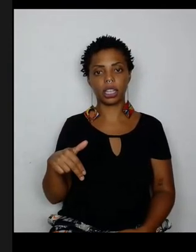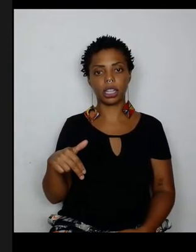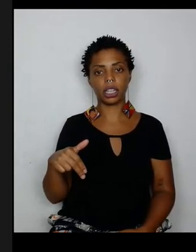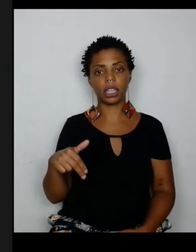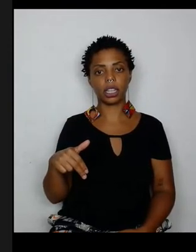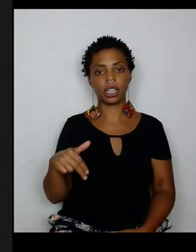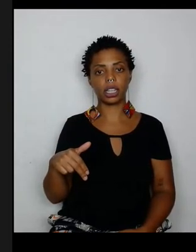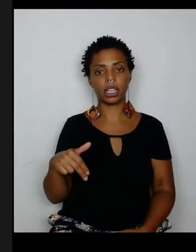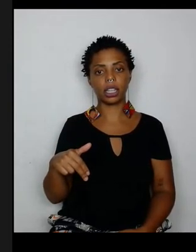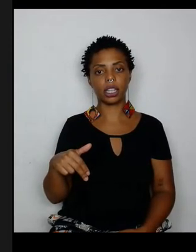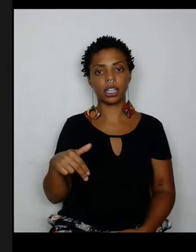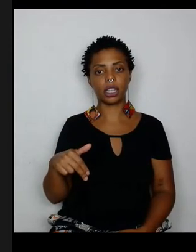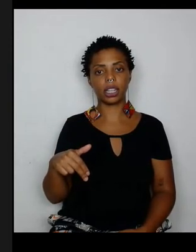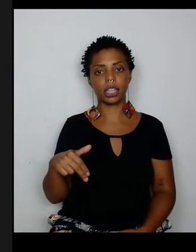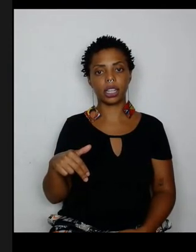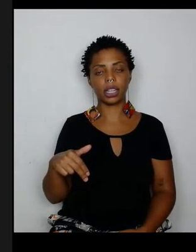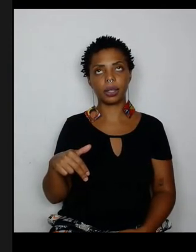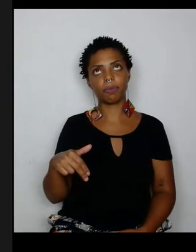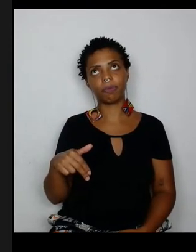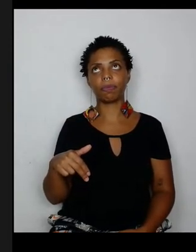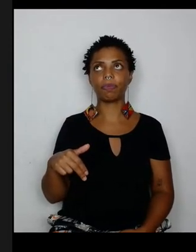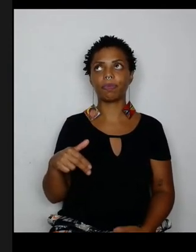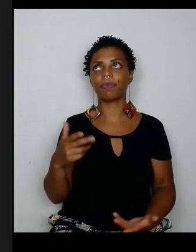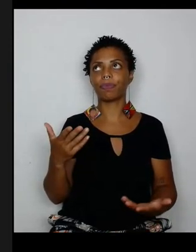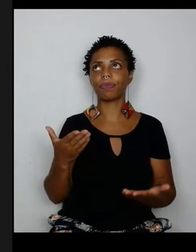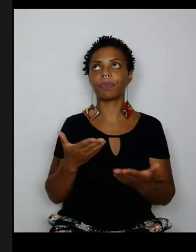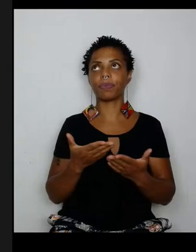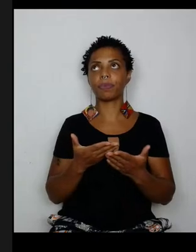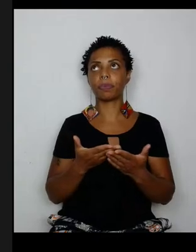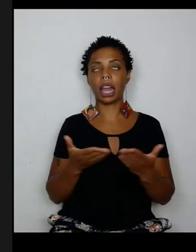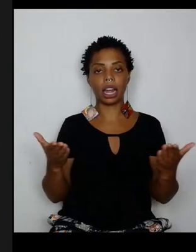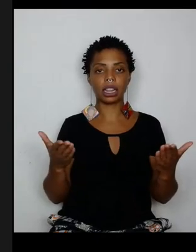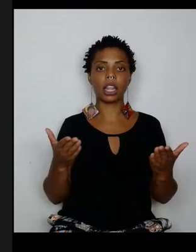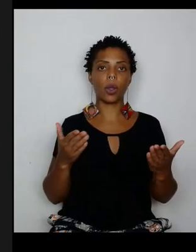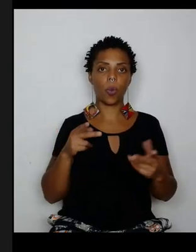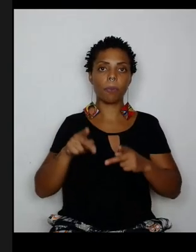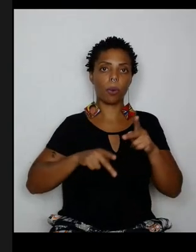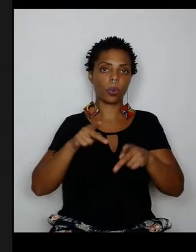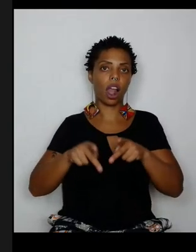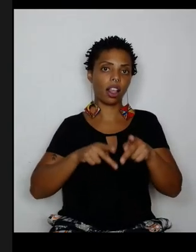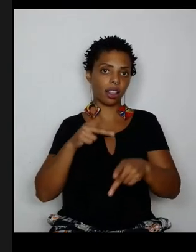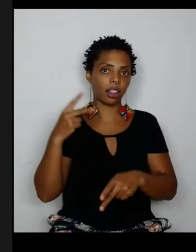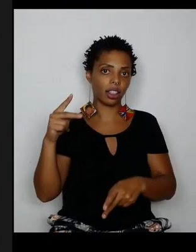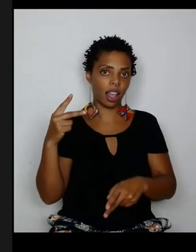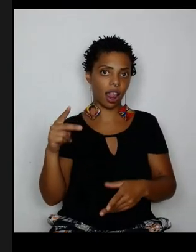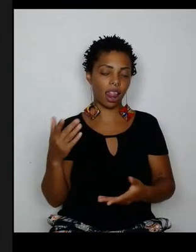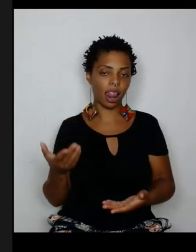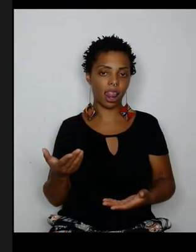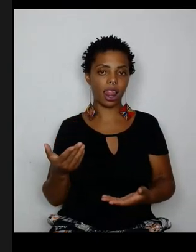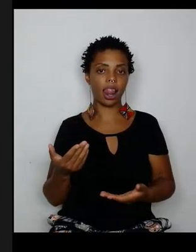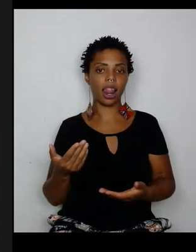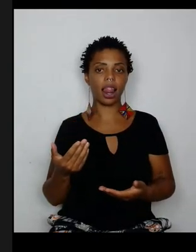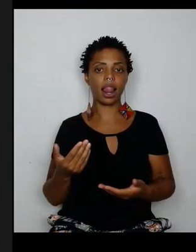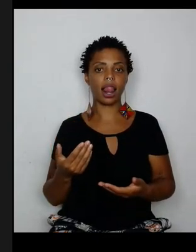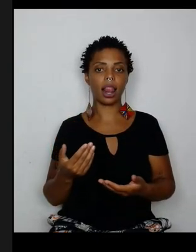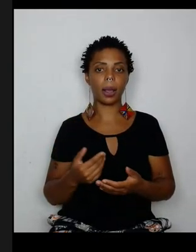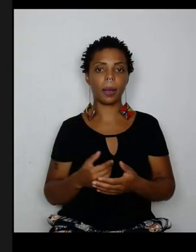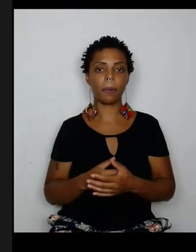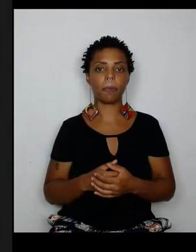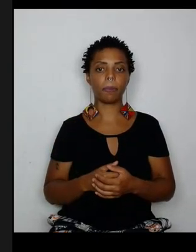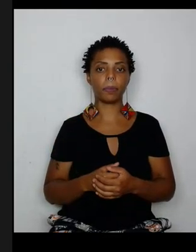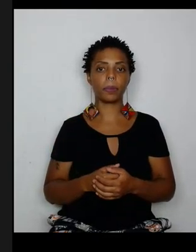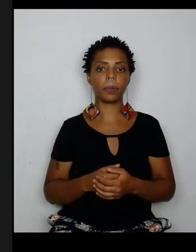say of popularity no matter what any a critical feminist said i